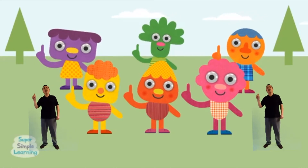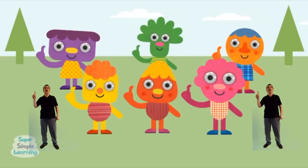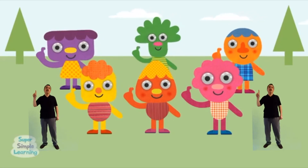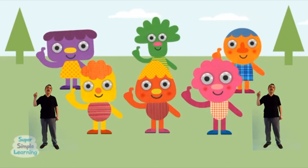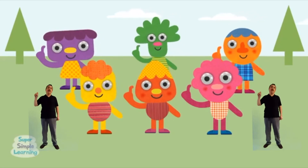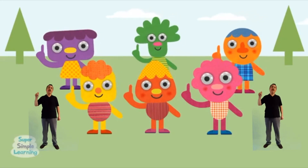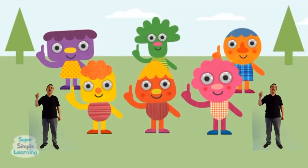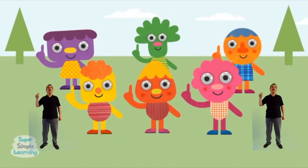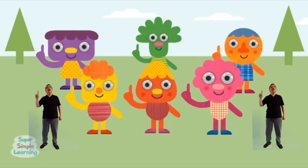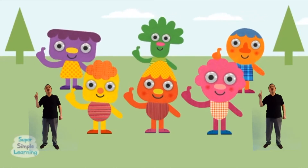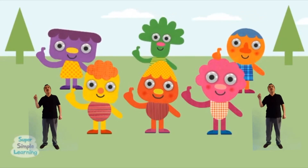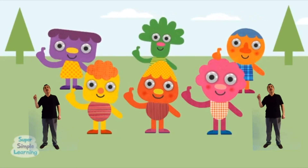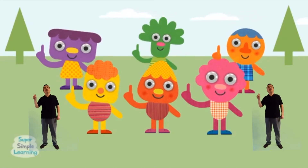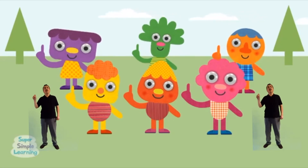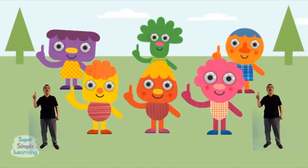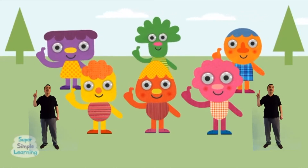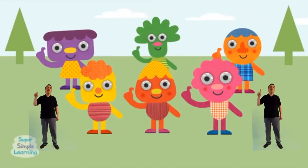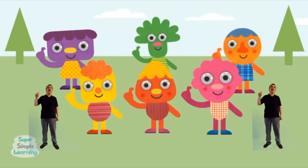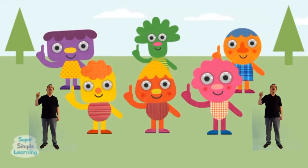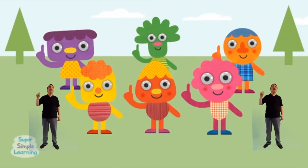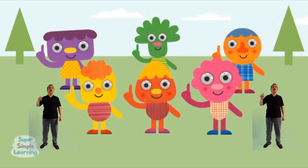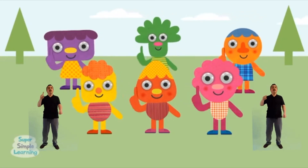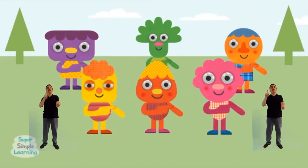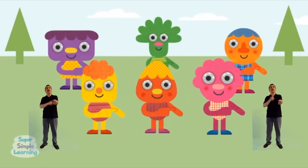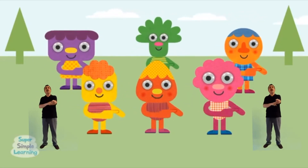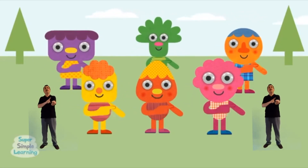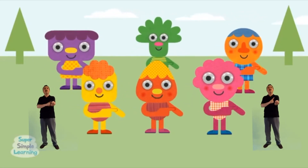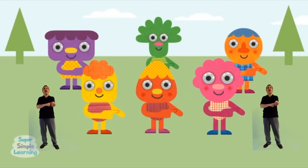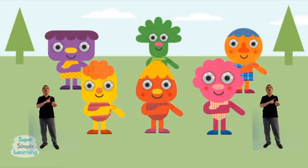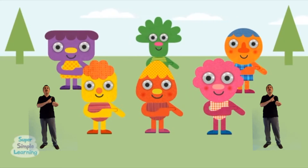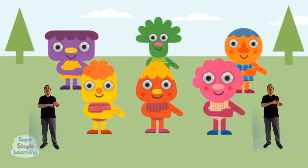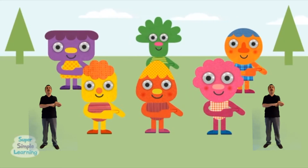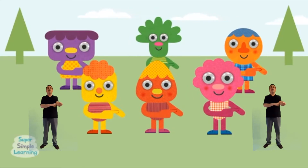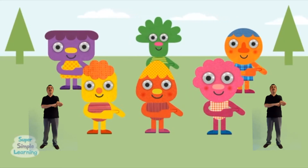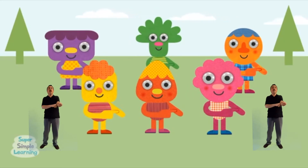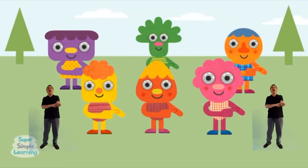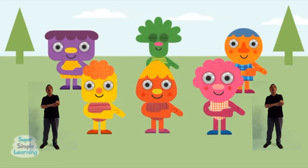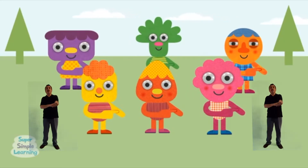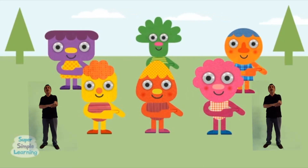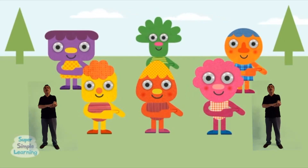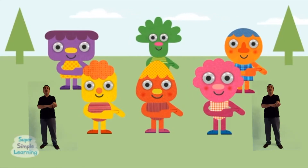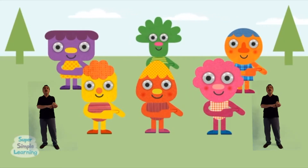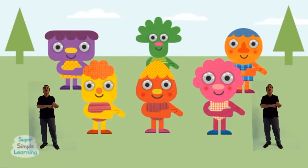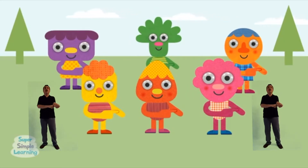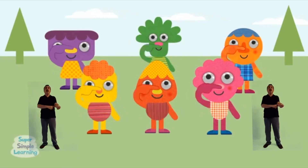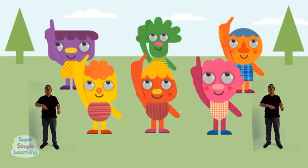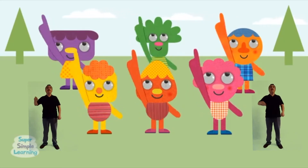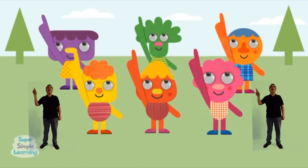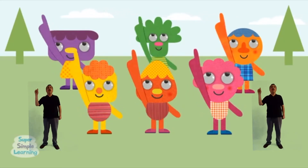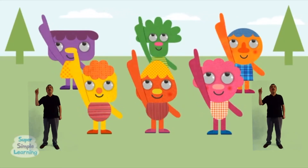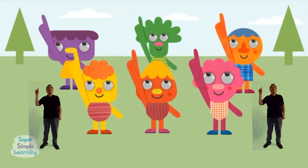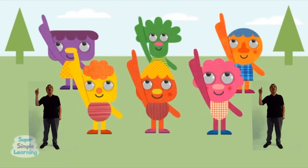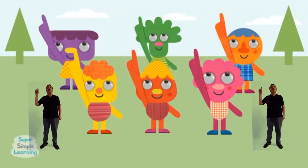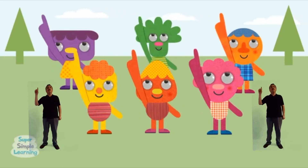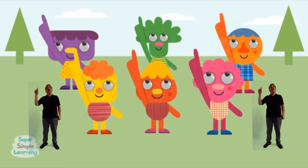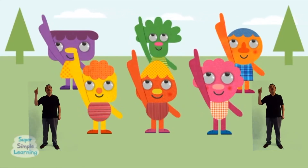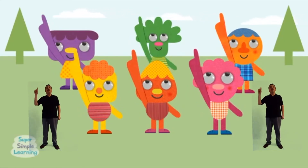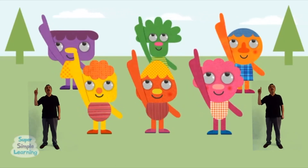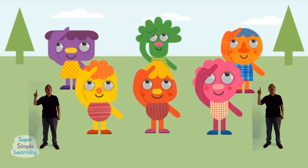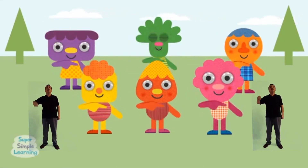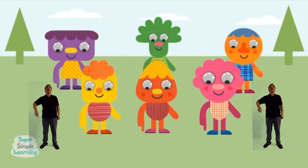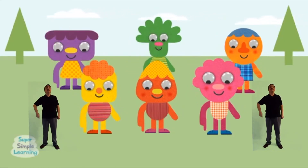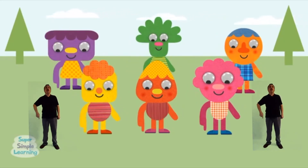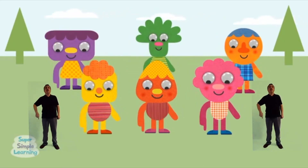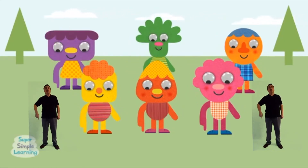One little finger, one little finger, tap, tap, tap. Point your finger up, point your